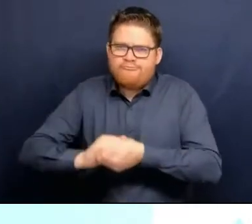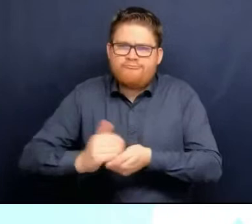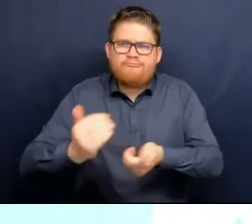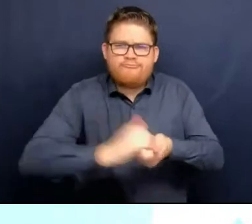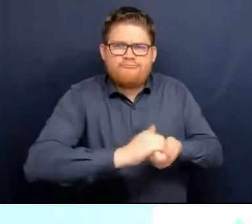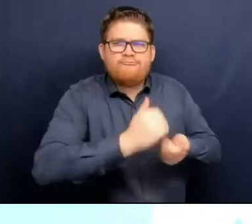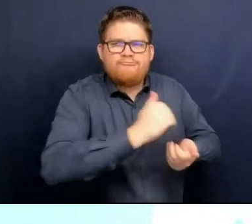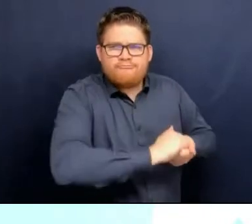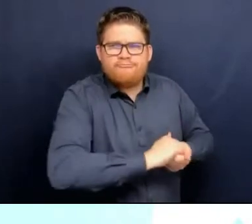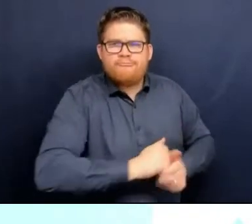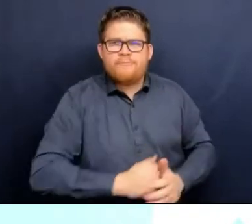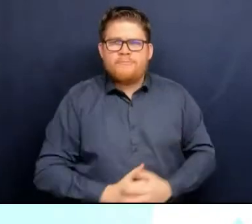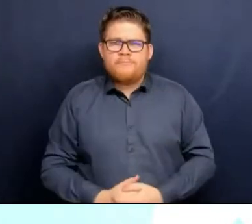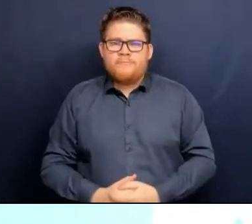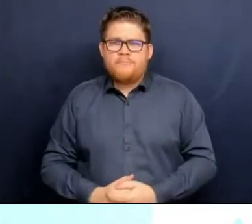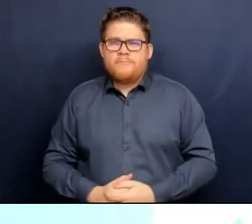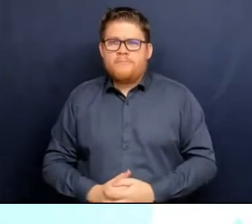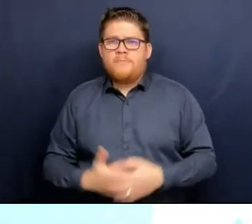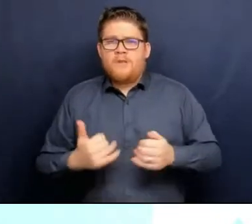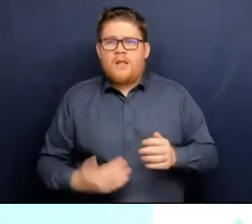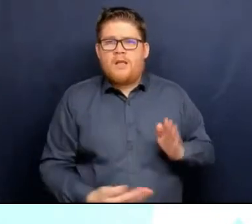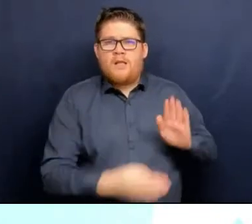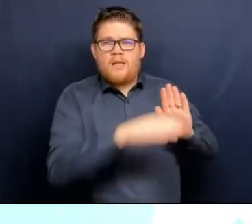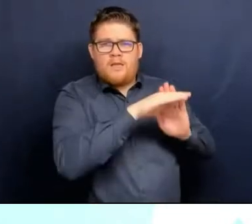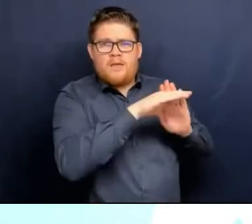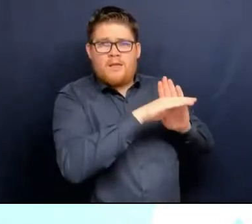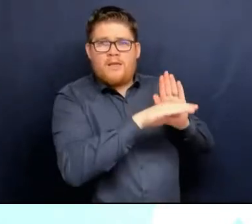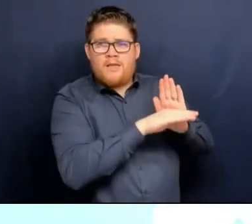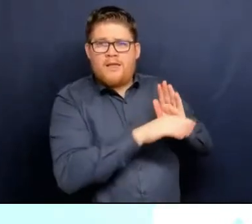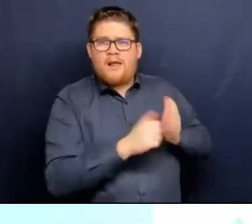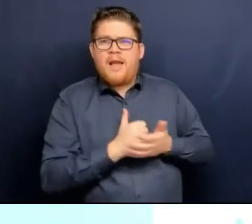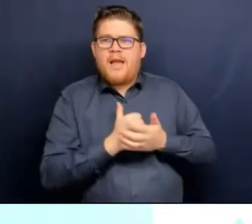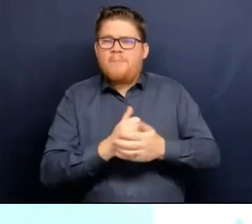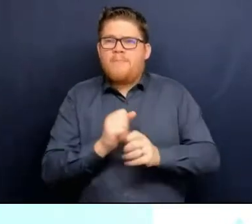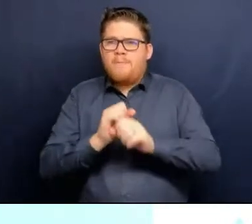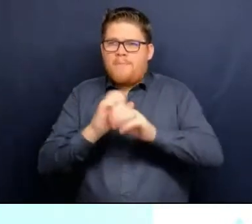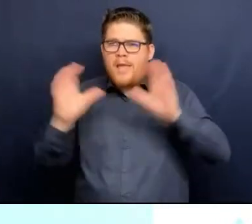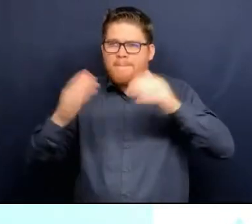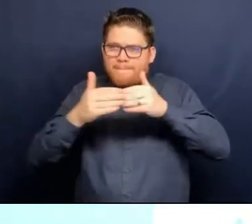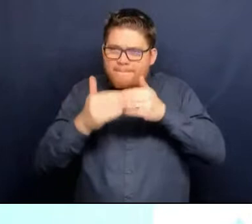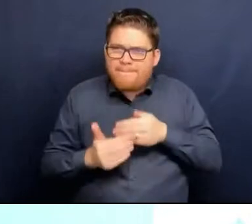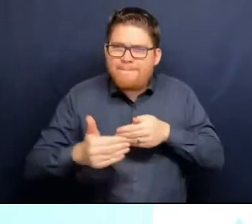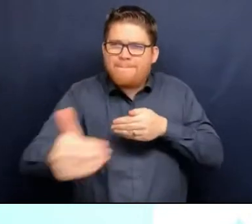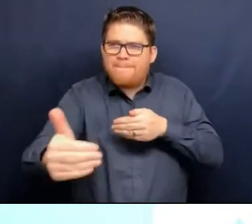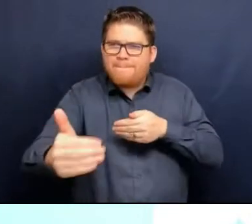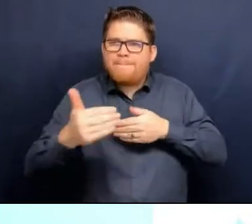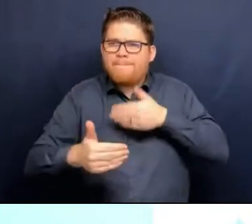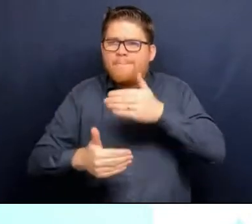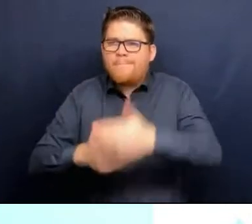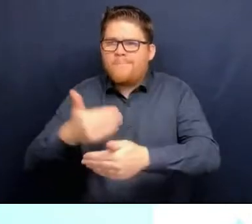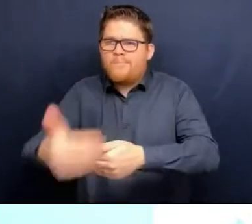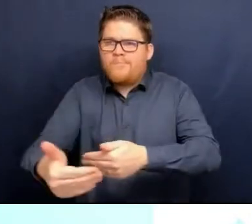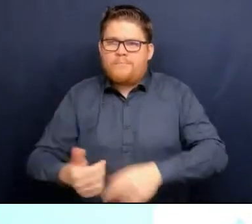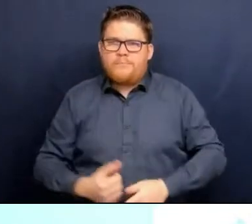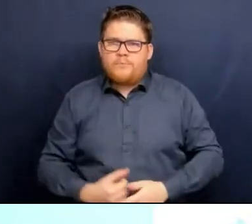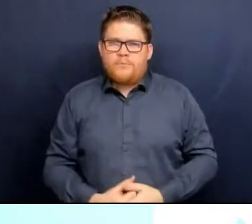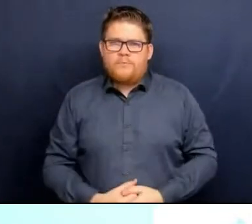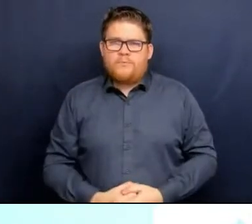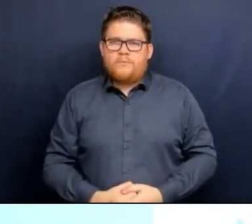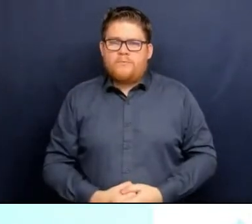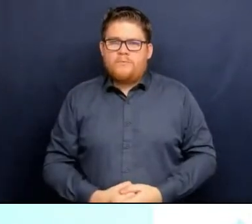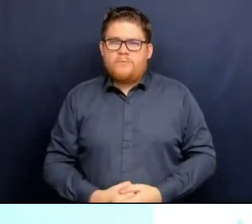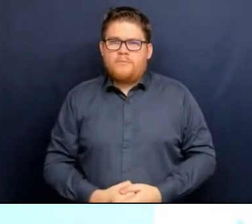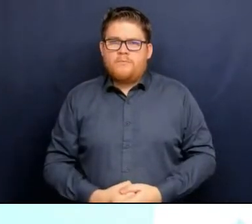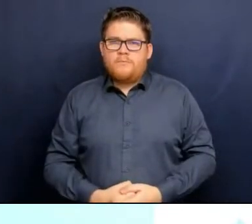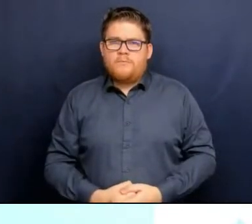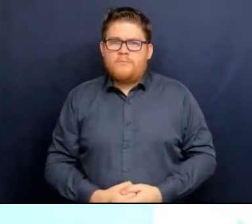putting down the roadmap, preparing to take that journey together. As my friend Melanie Mark often says, we're all paddling